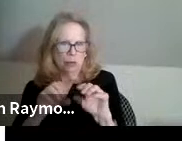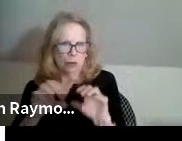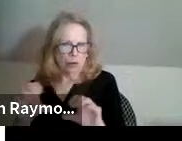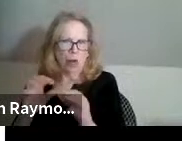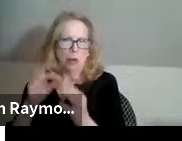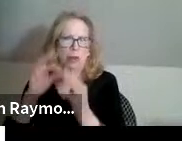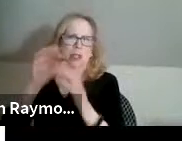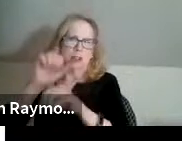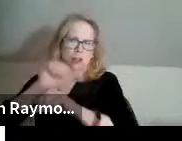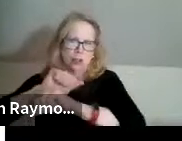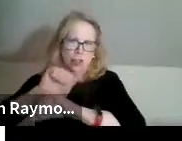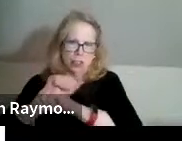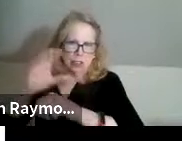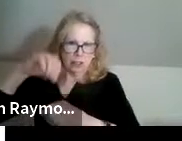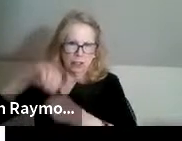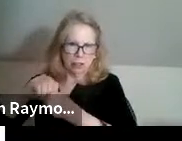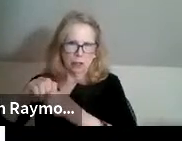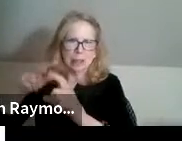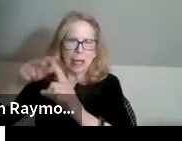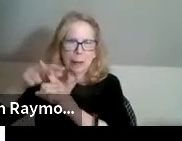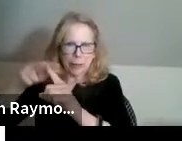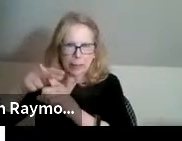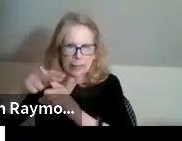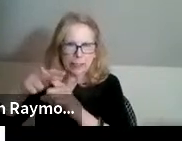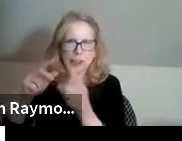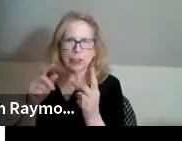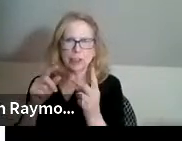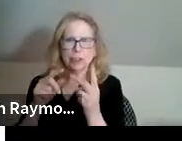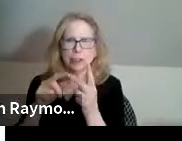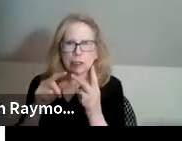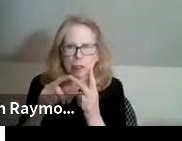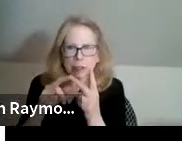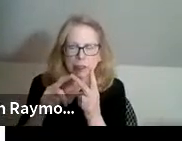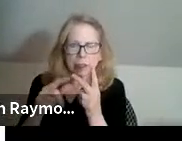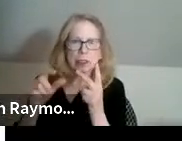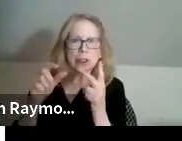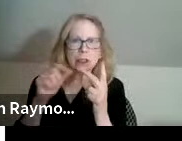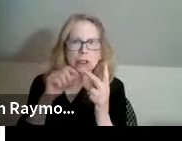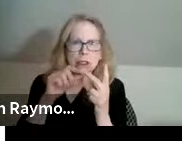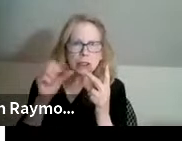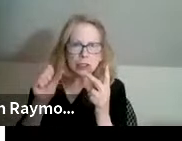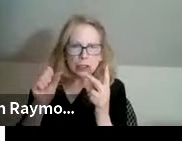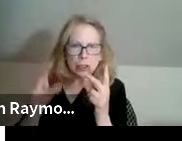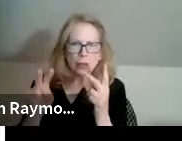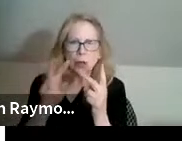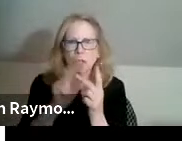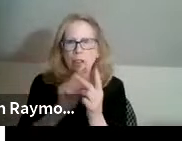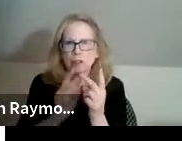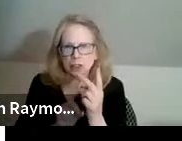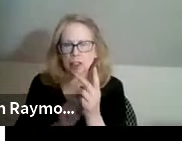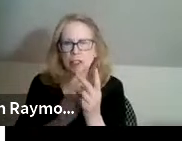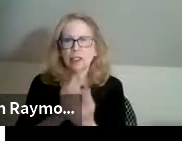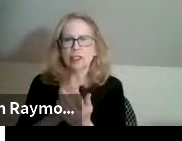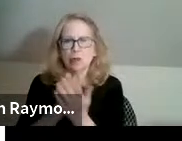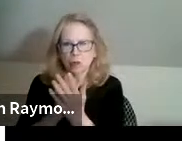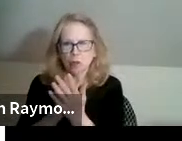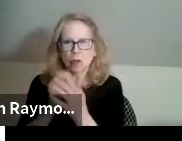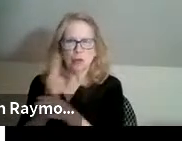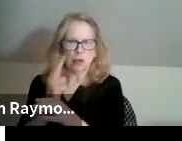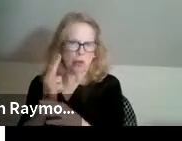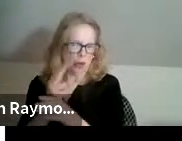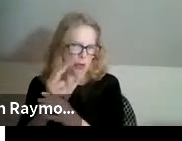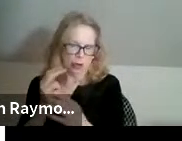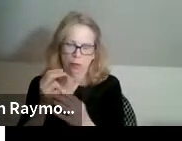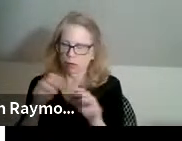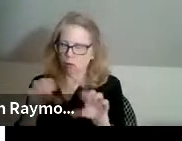It includes applications, which is designed as software that is designed to perform or help the user perform a particular